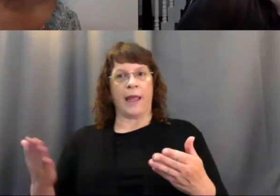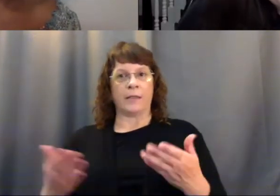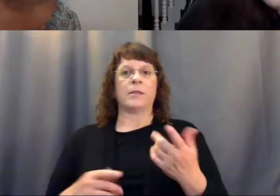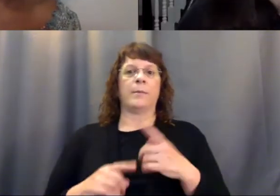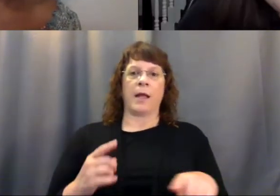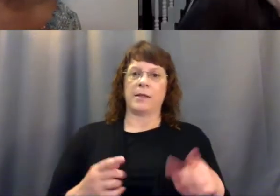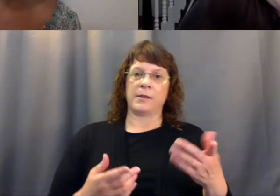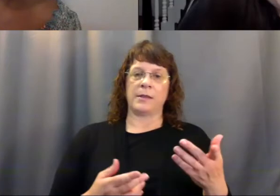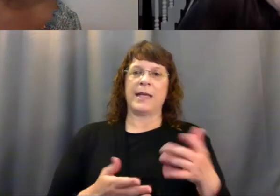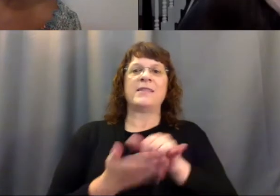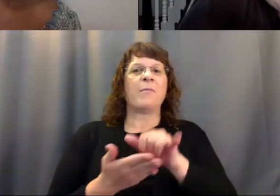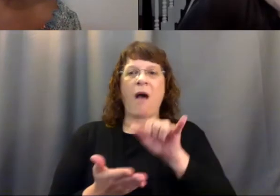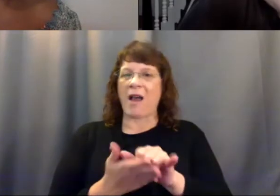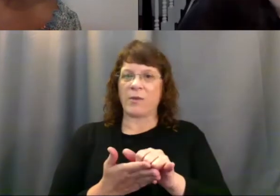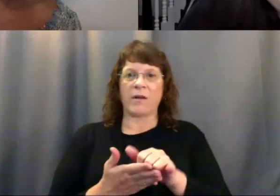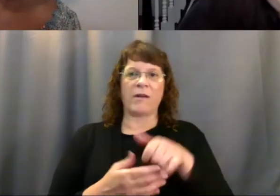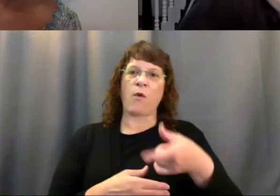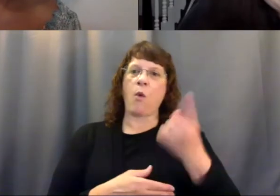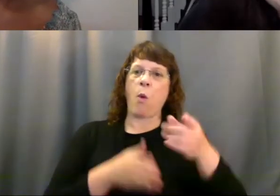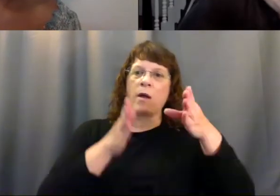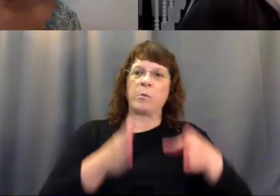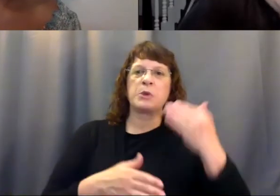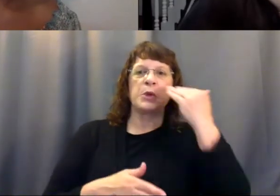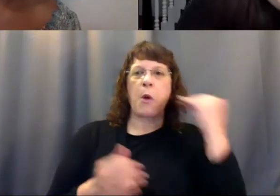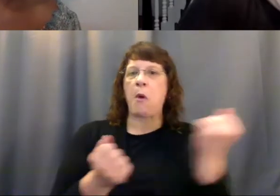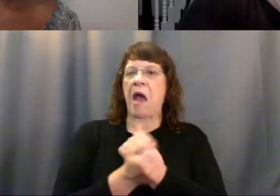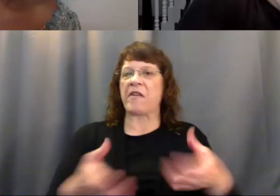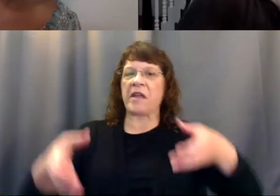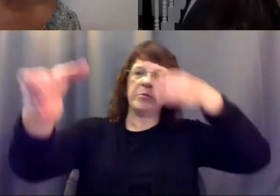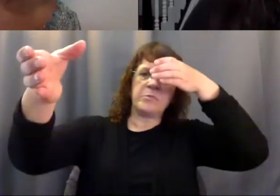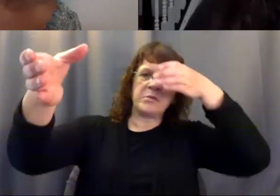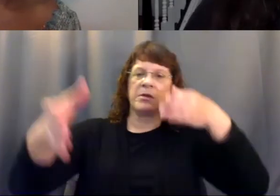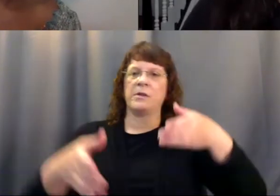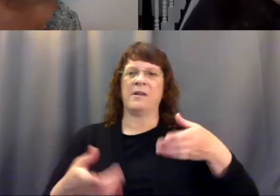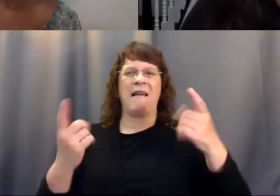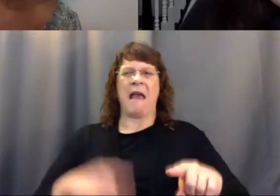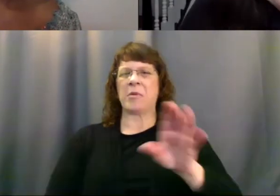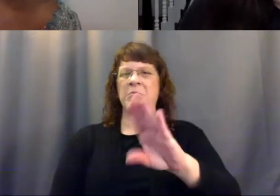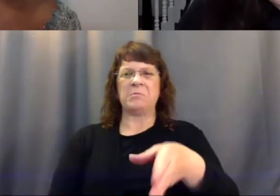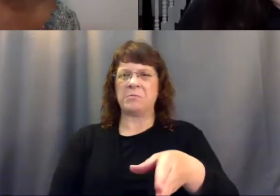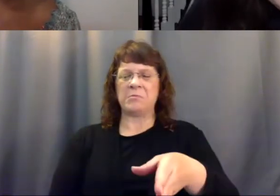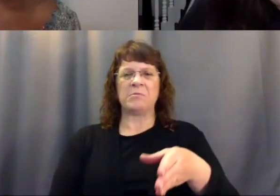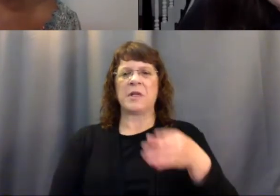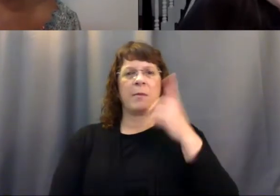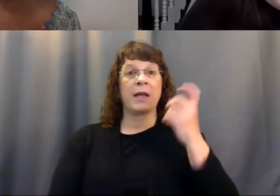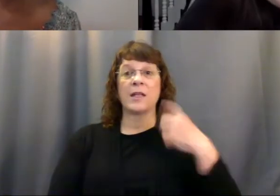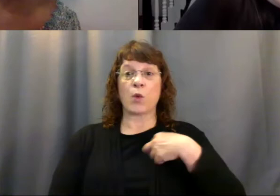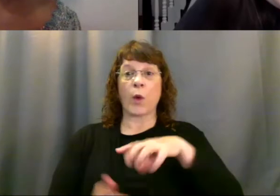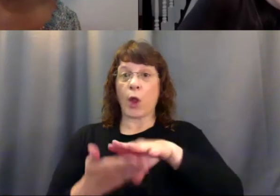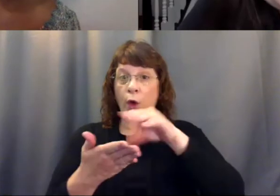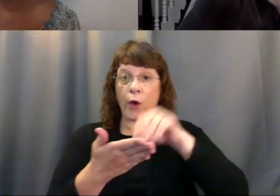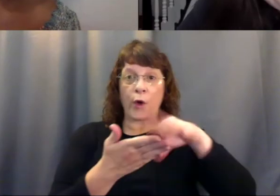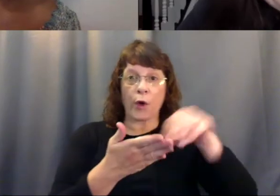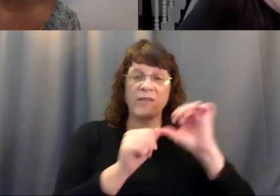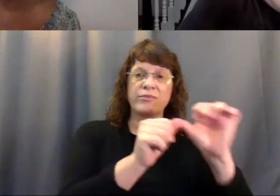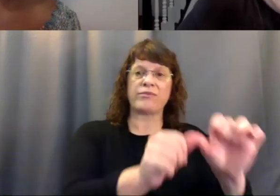it's impossible for one scientist to know everything. It's just like it's never going to happen, especially as we're learning more things all the time. So